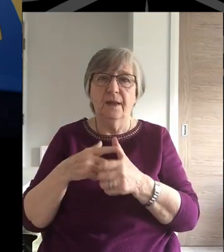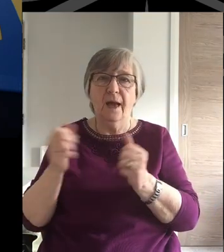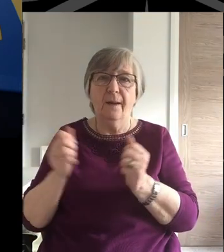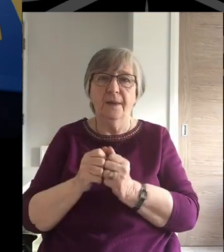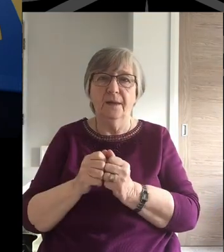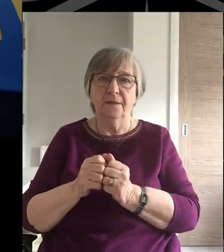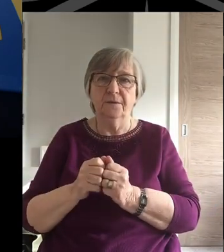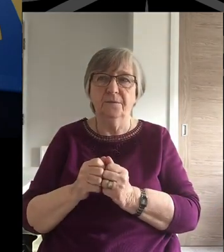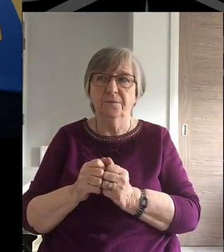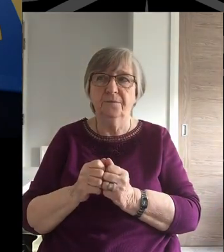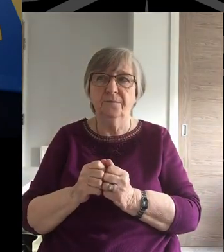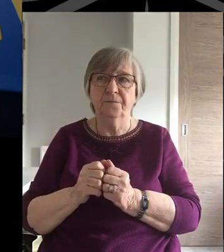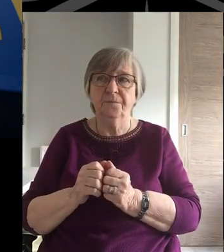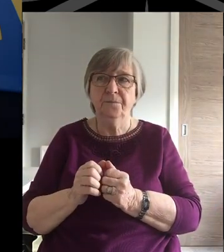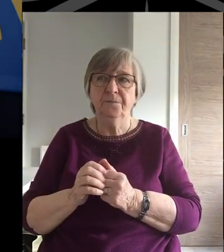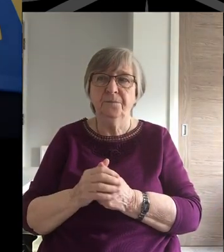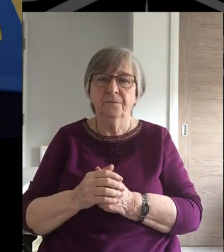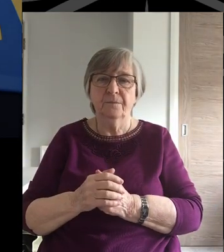Amen.